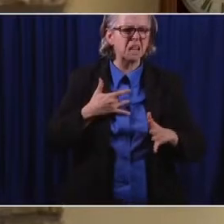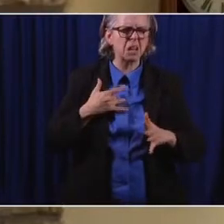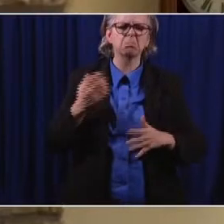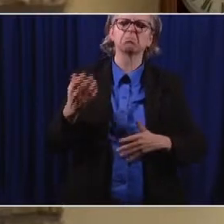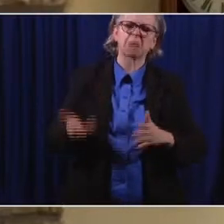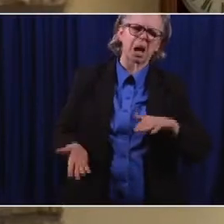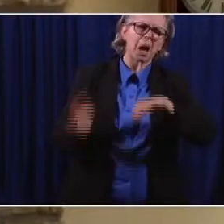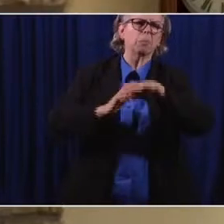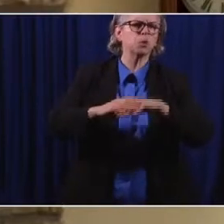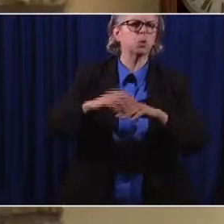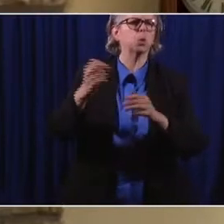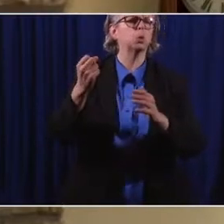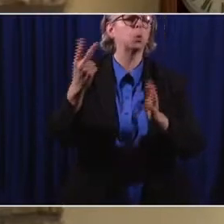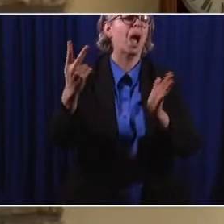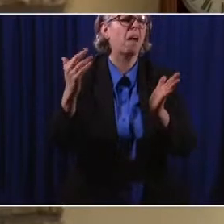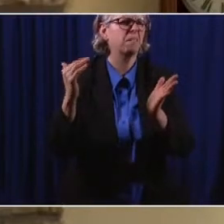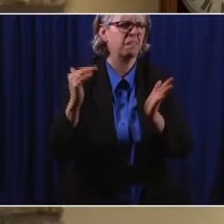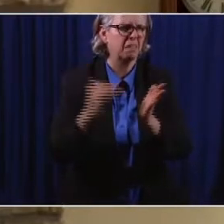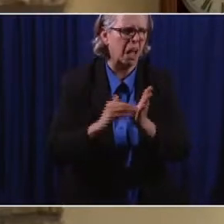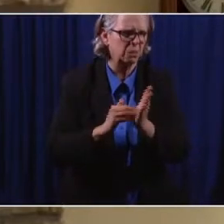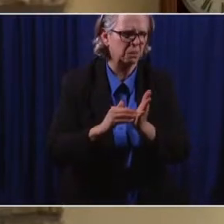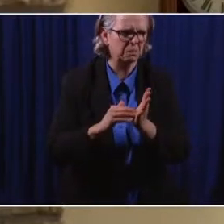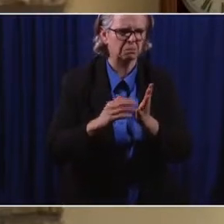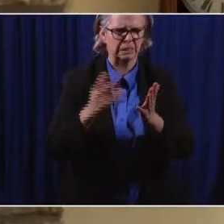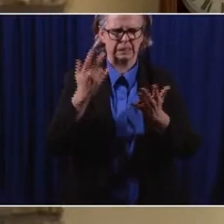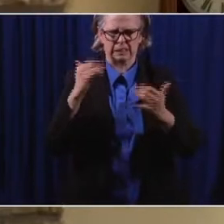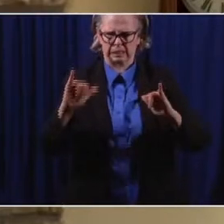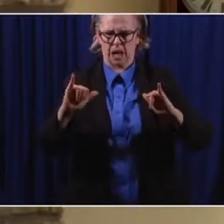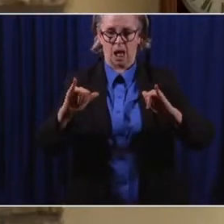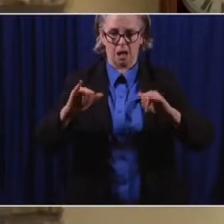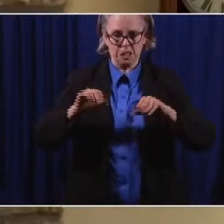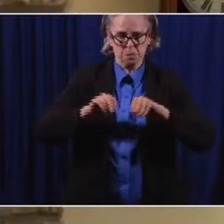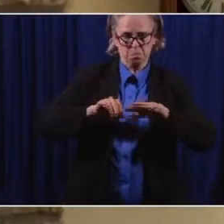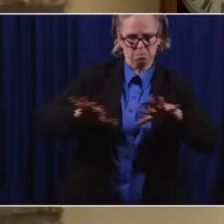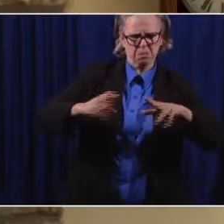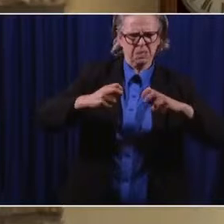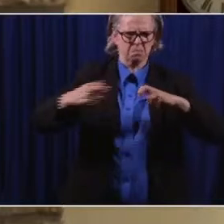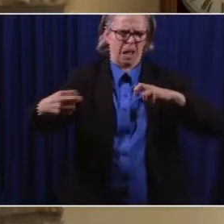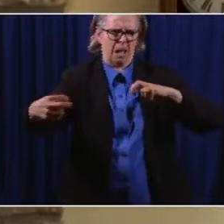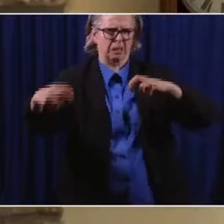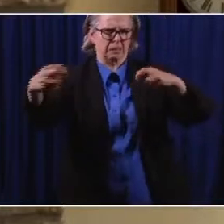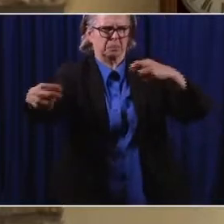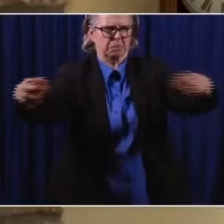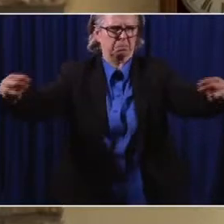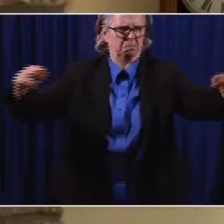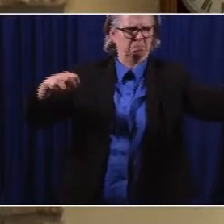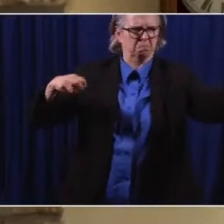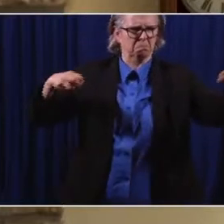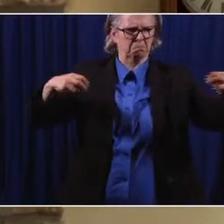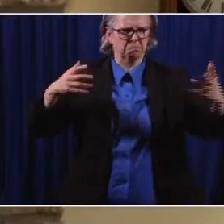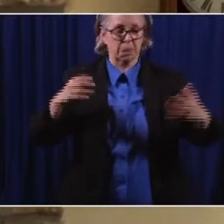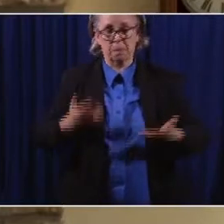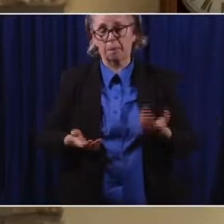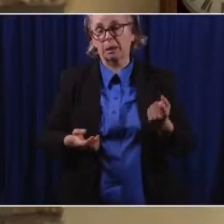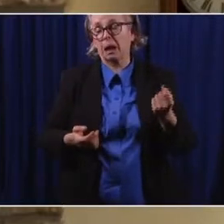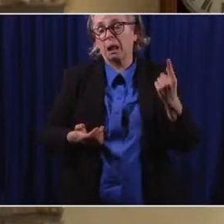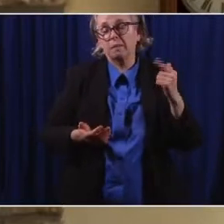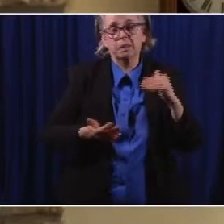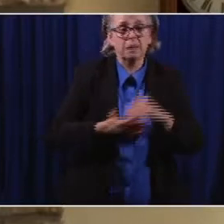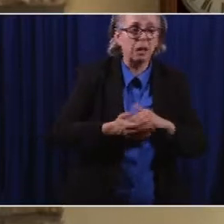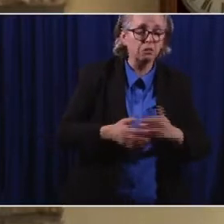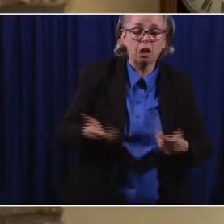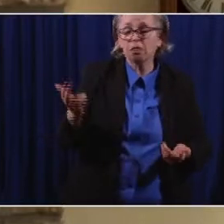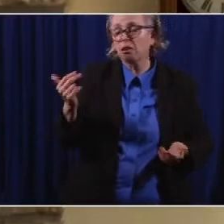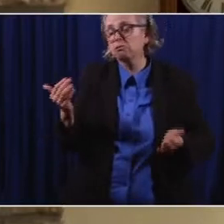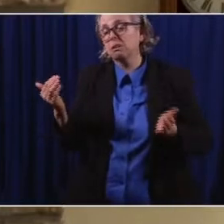Could it have been 13,000? Could have been 11,000? Yeah, it's we kind of looked at what we had at